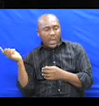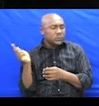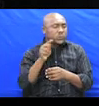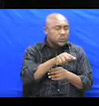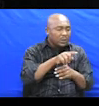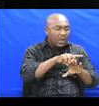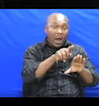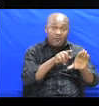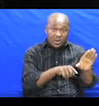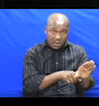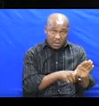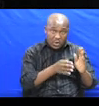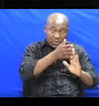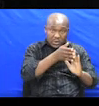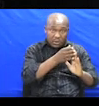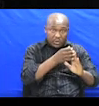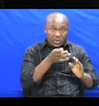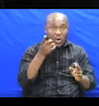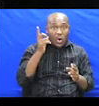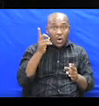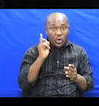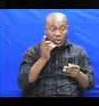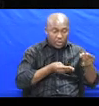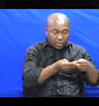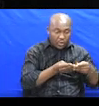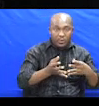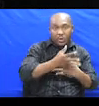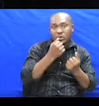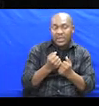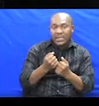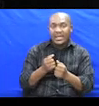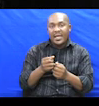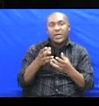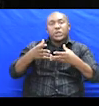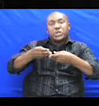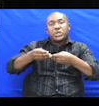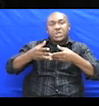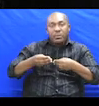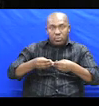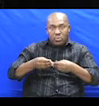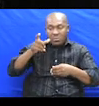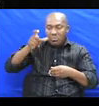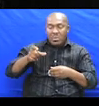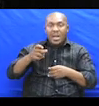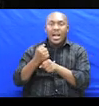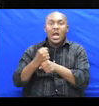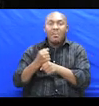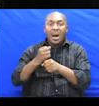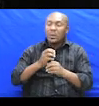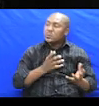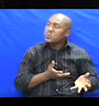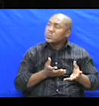nations decided to come in Africa to establish colonial economy so that they'll be able to acquire African